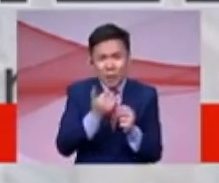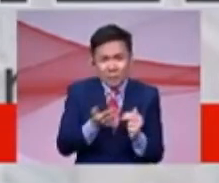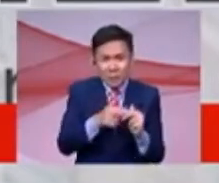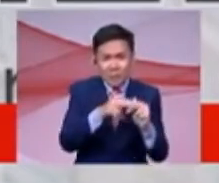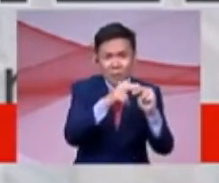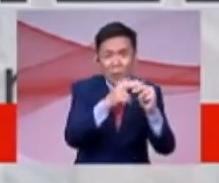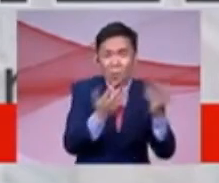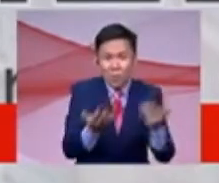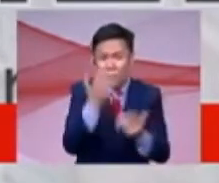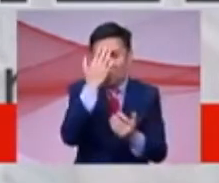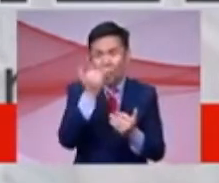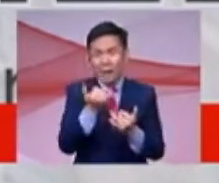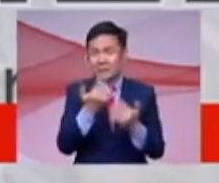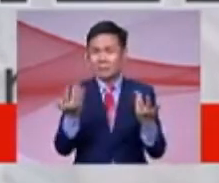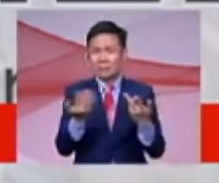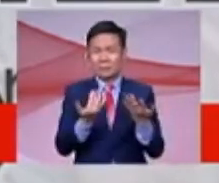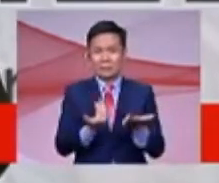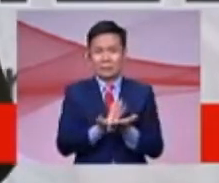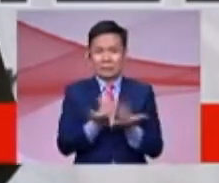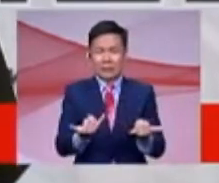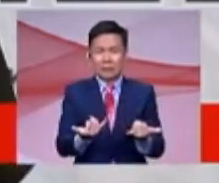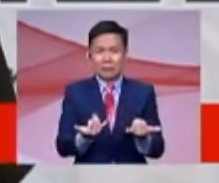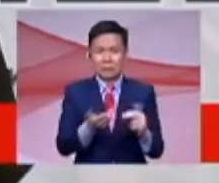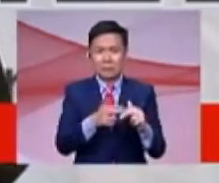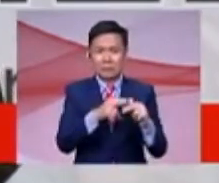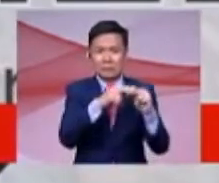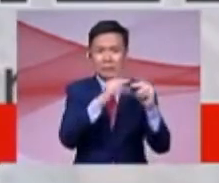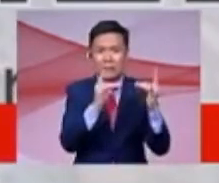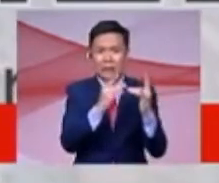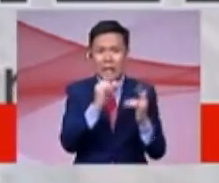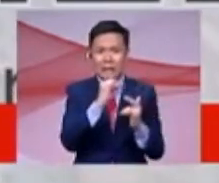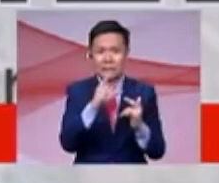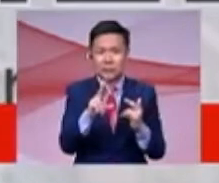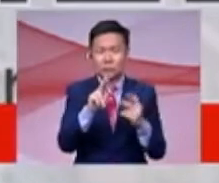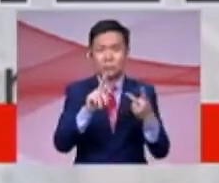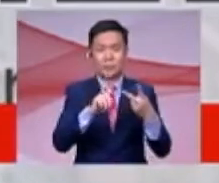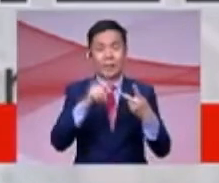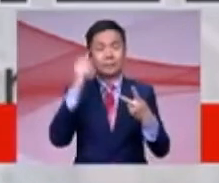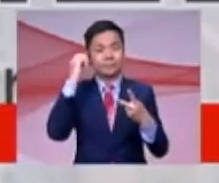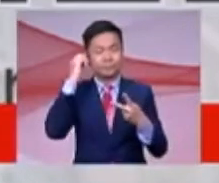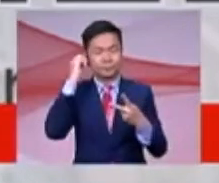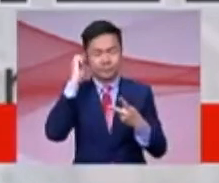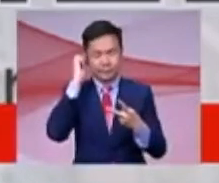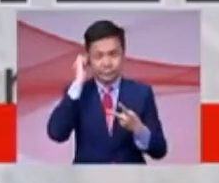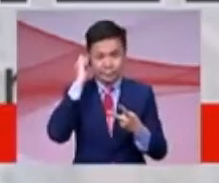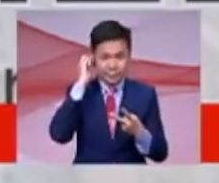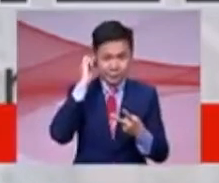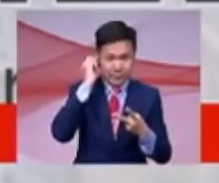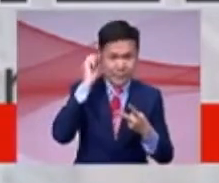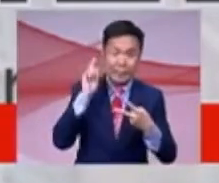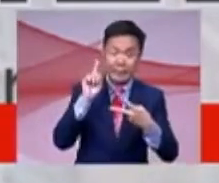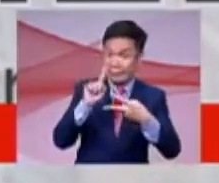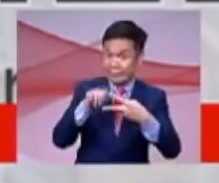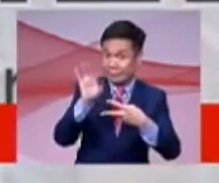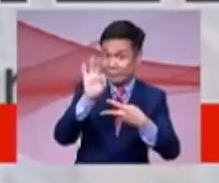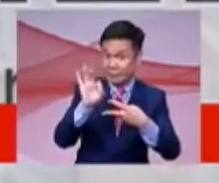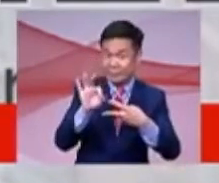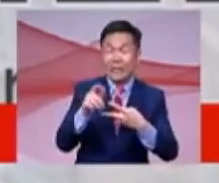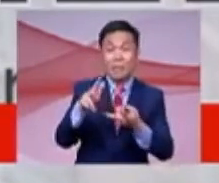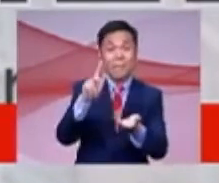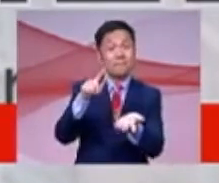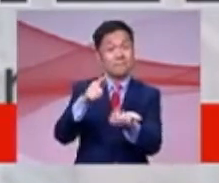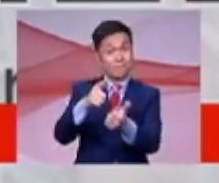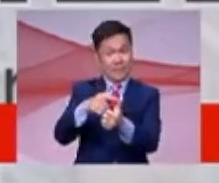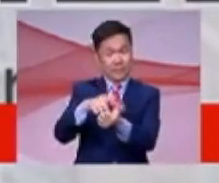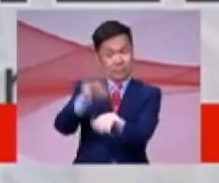Okay, thank you for the two questions. So far as far as the reinfection, we must confirm the reinfection in terms